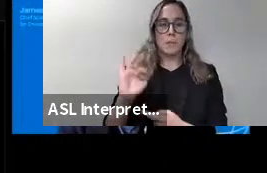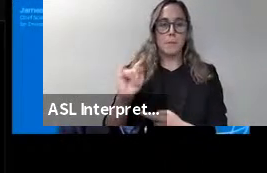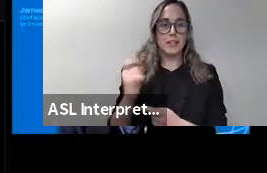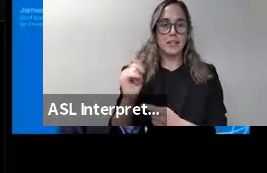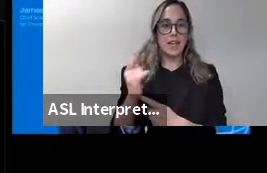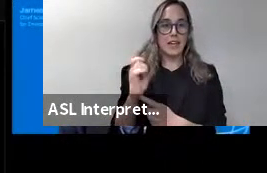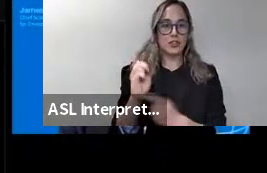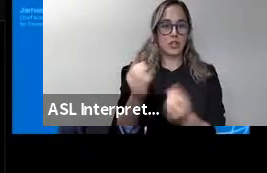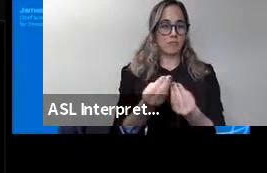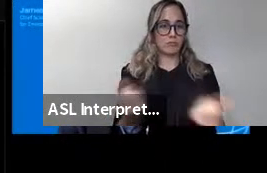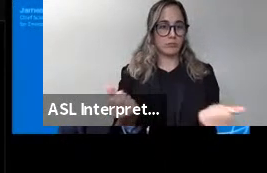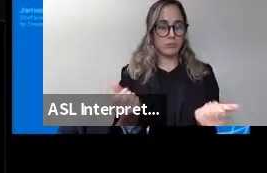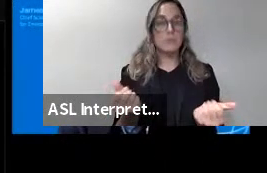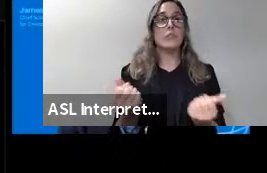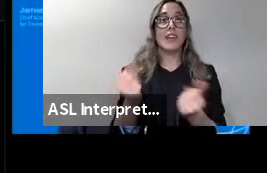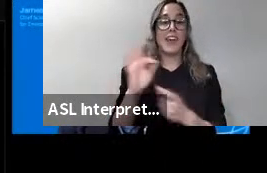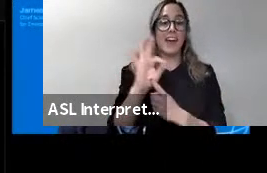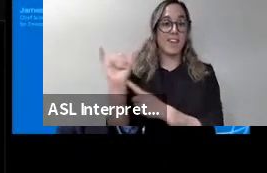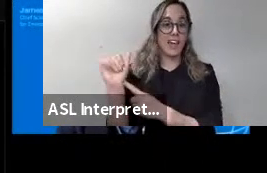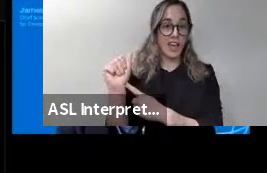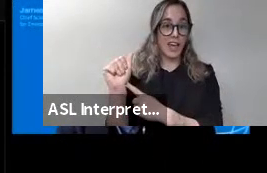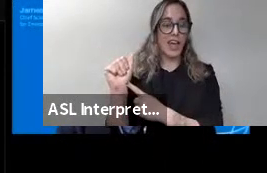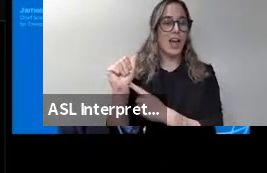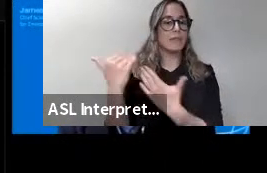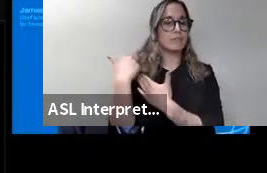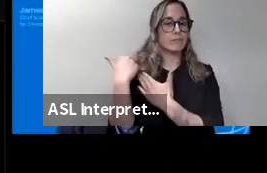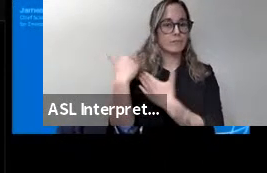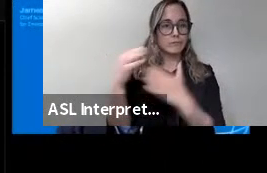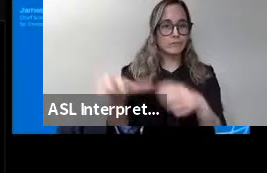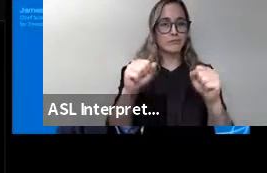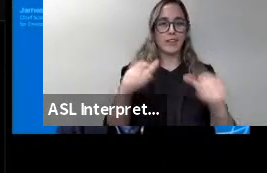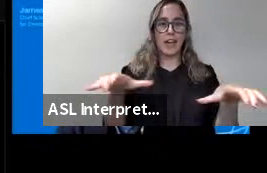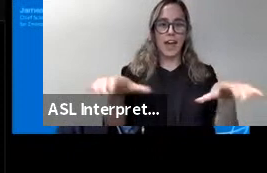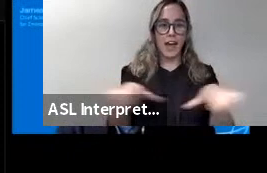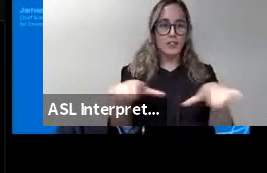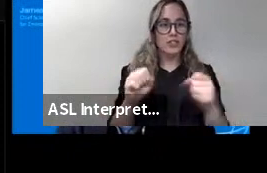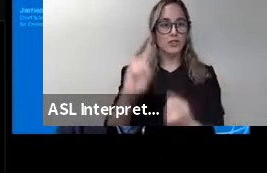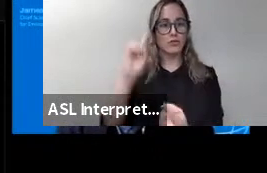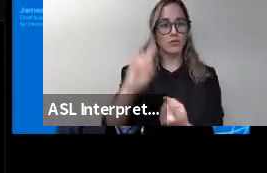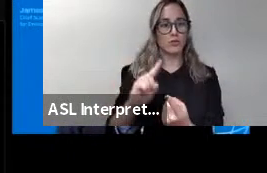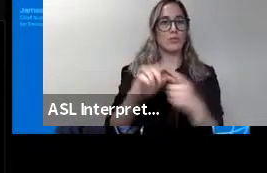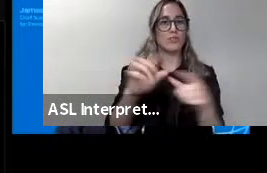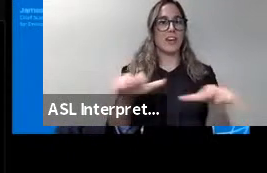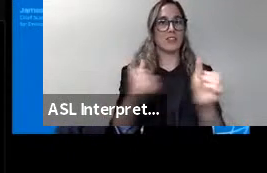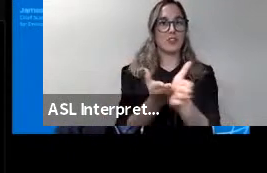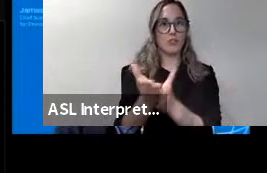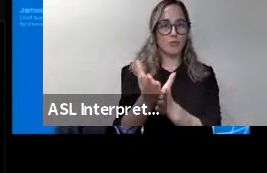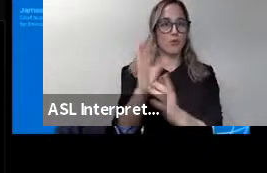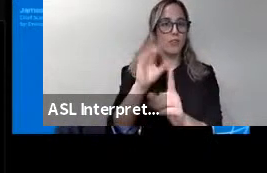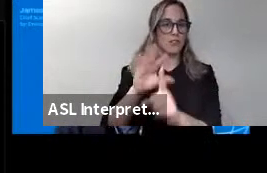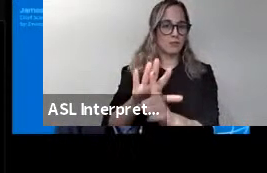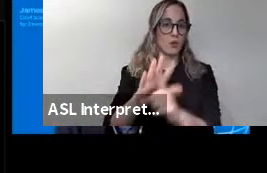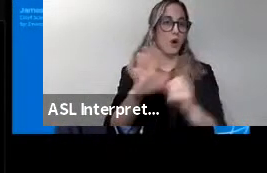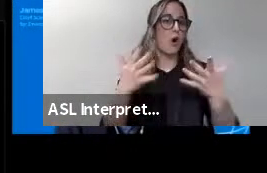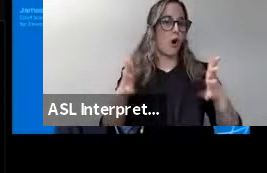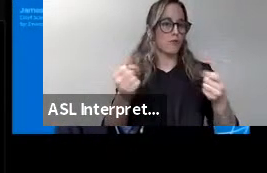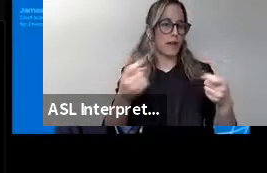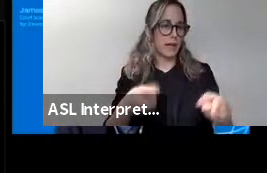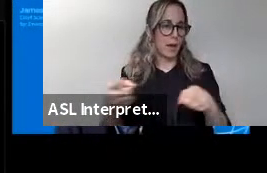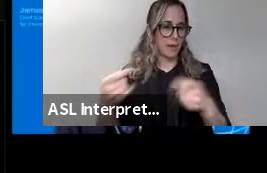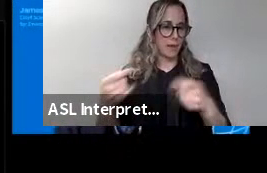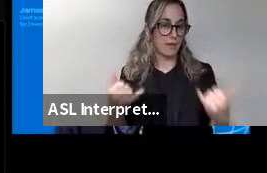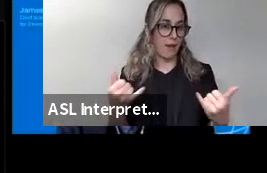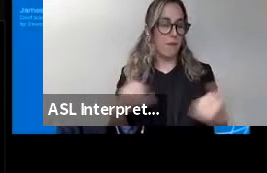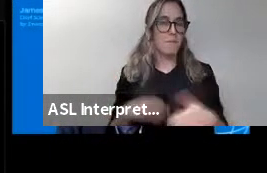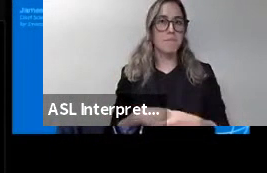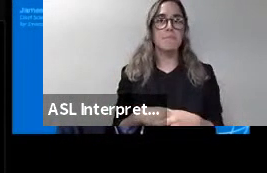within the FAA is efforts to take actions to reduce the impact of aircraft noise exposure that's already occurred. So we